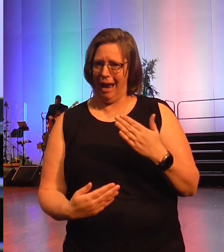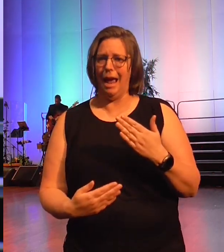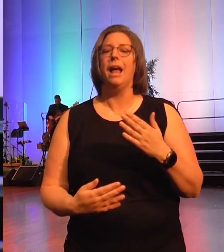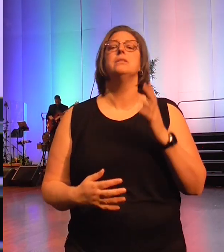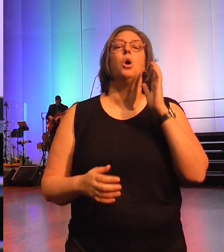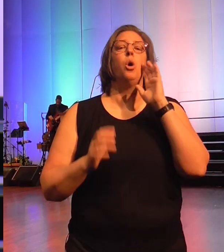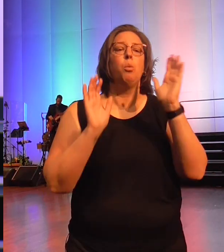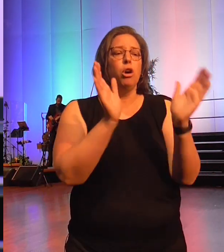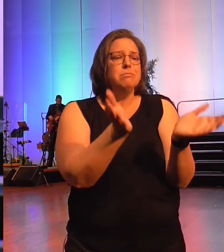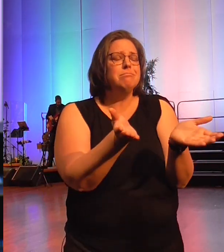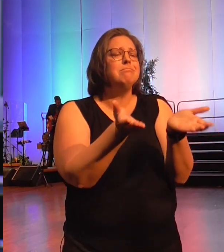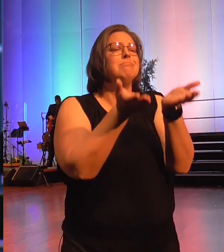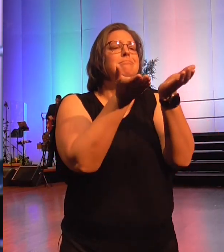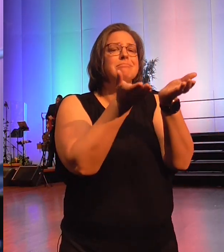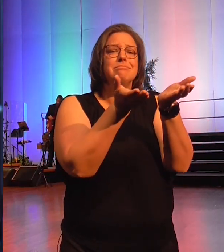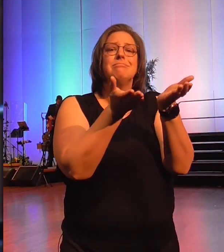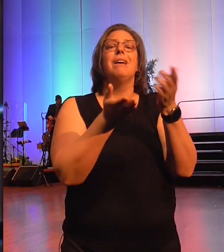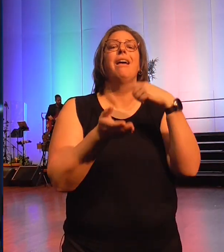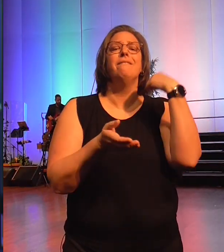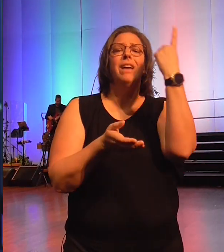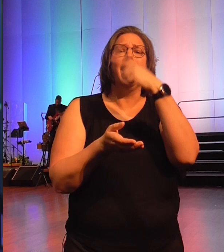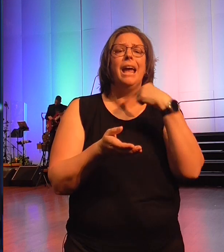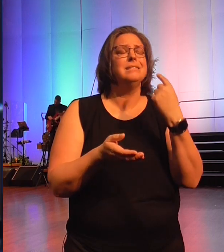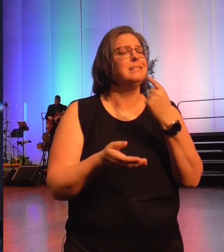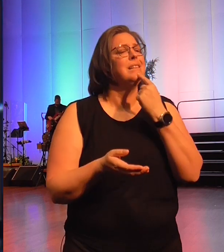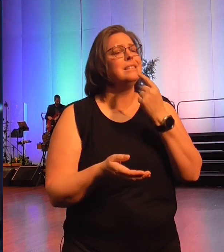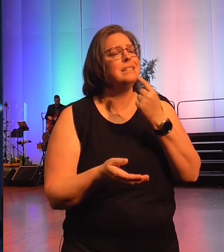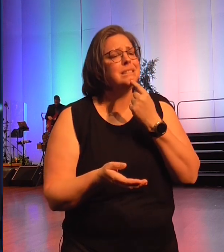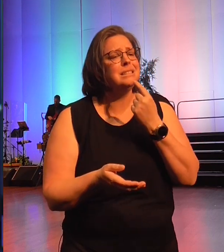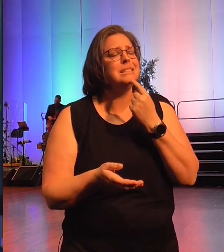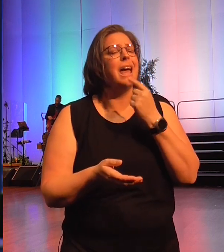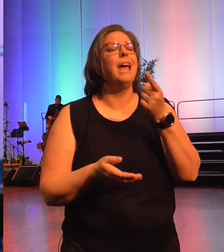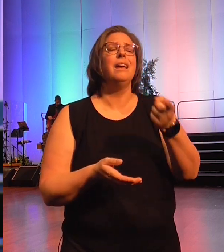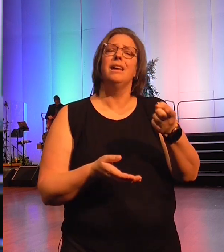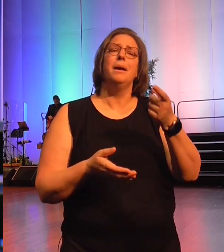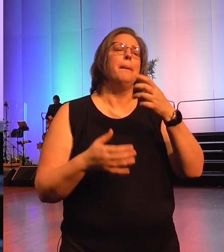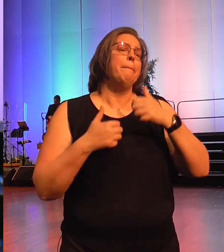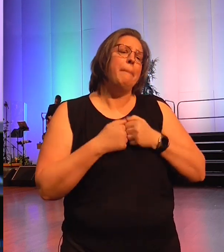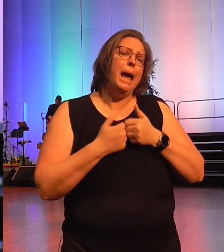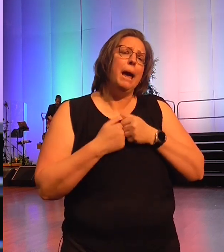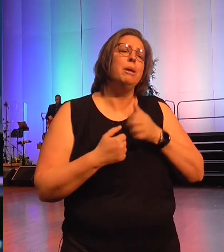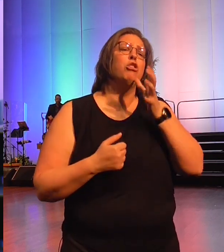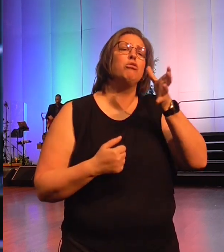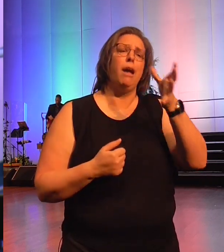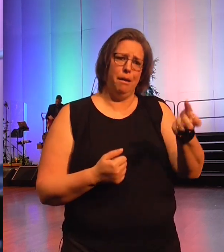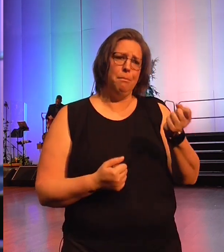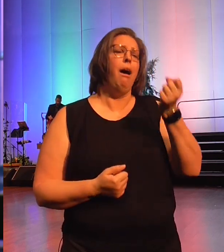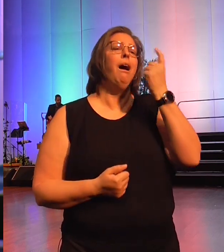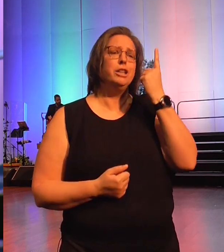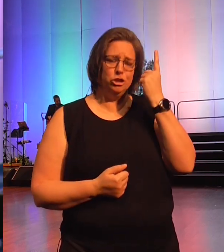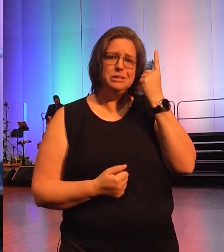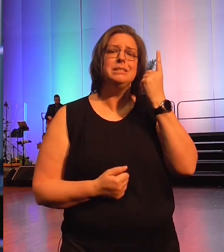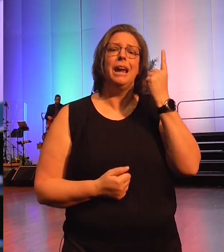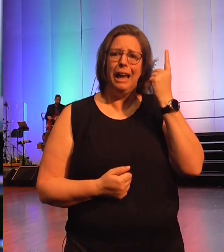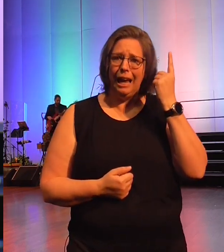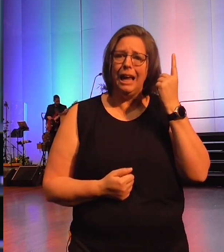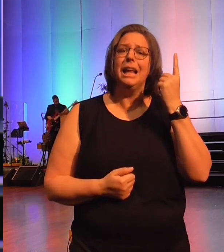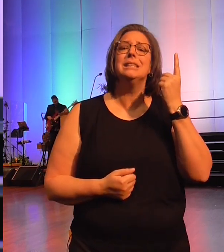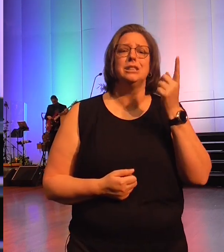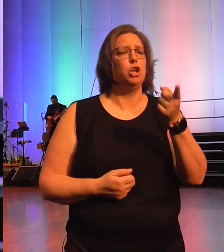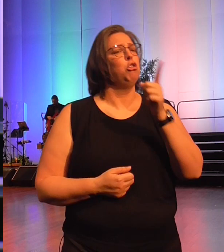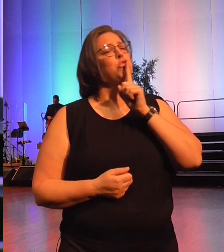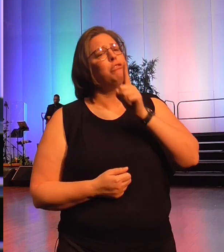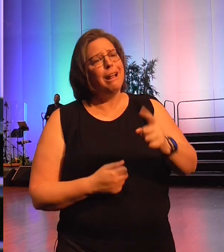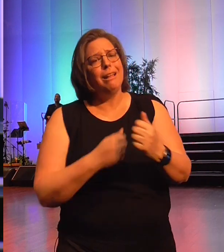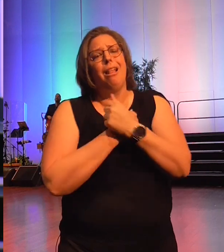lift her face and tell her, she'd say, baby, Grandma understands that you really love